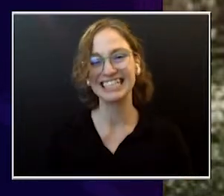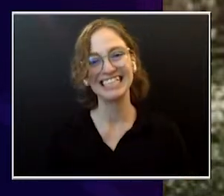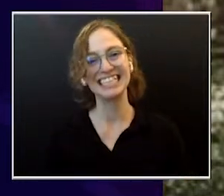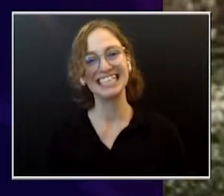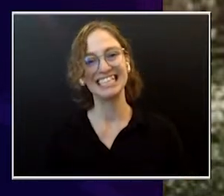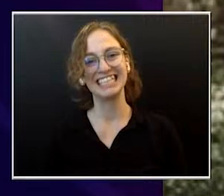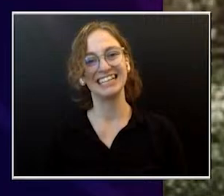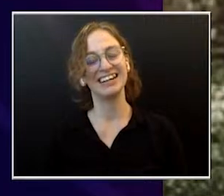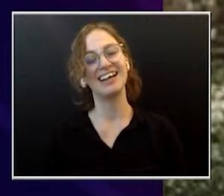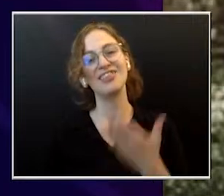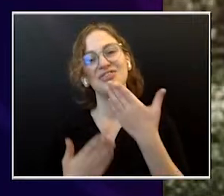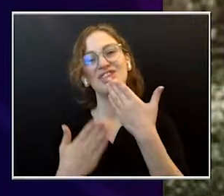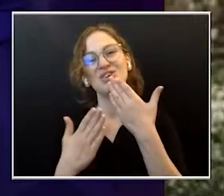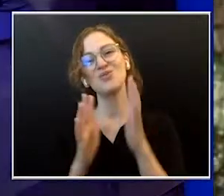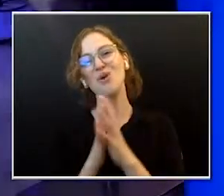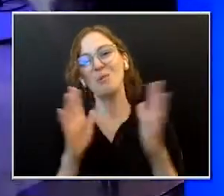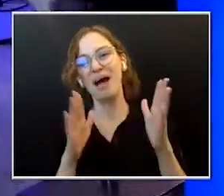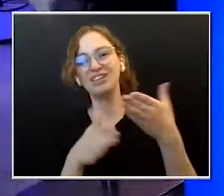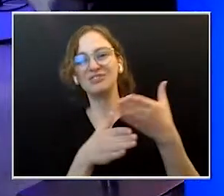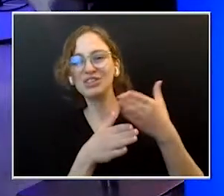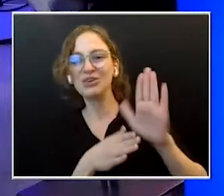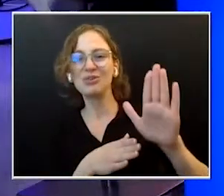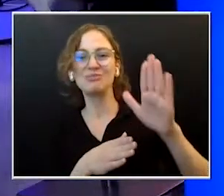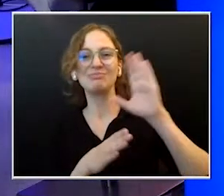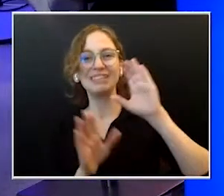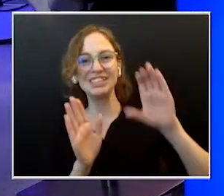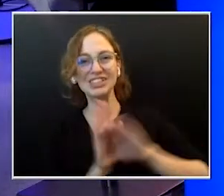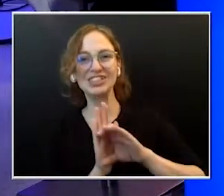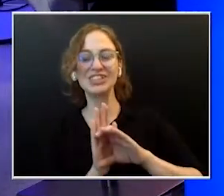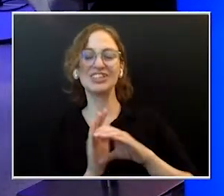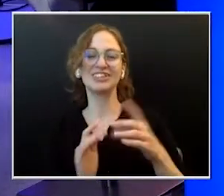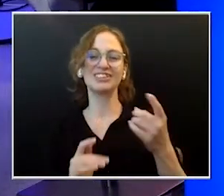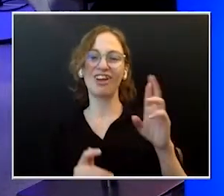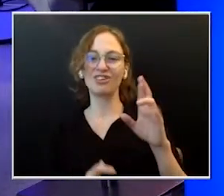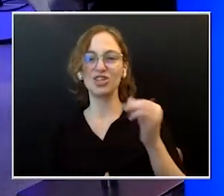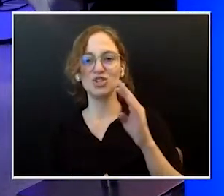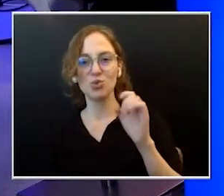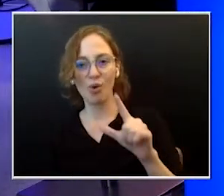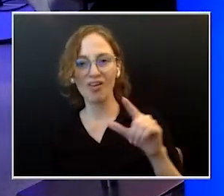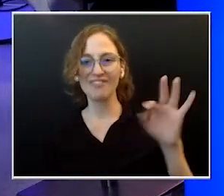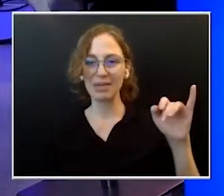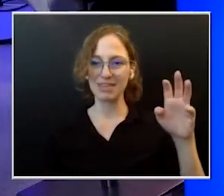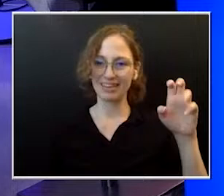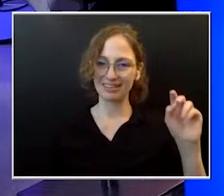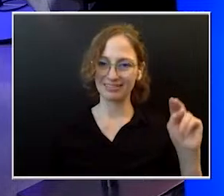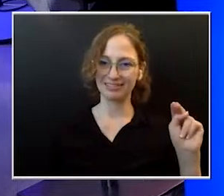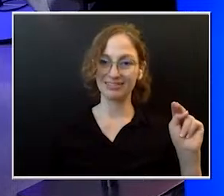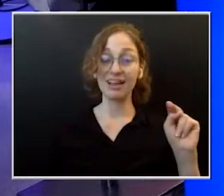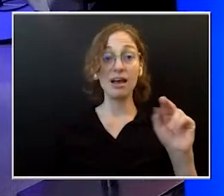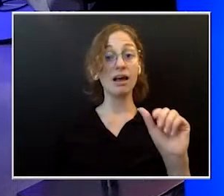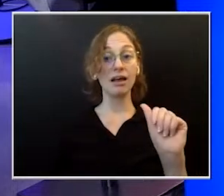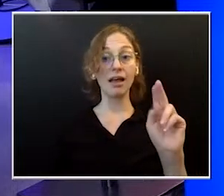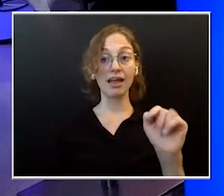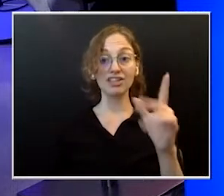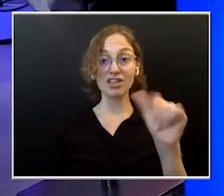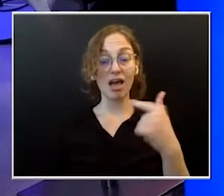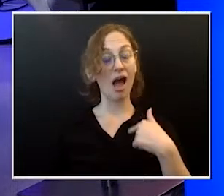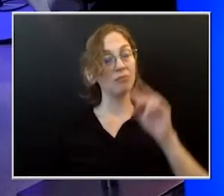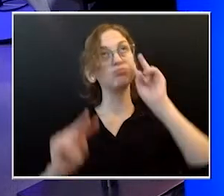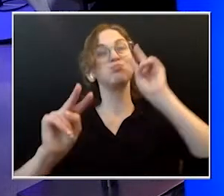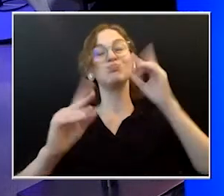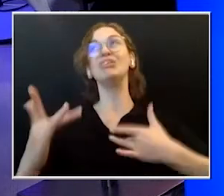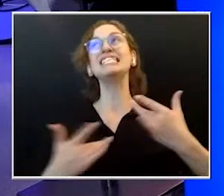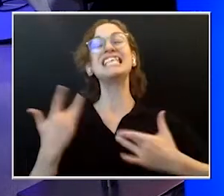for sharing those pictures, Dr. Jewel, Dr. Fabian, Angela. I cannot wait for when your nonprofit officially